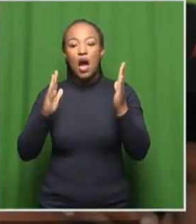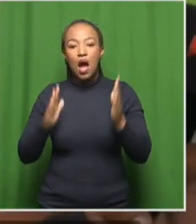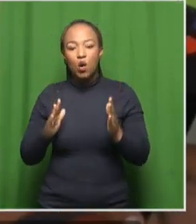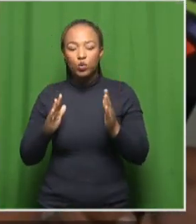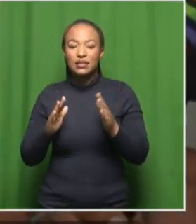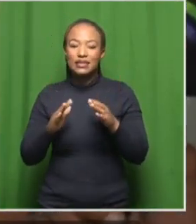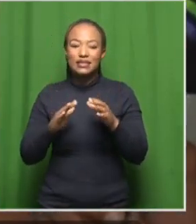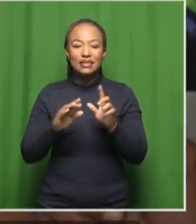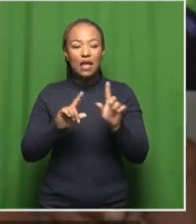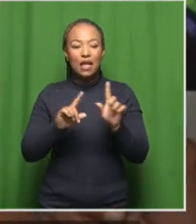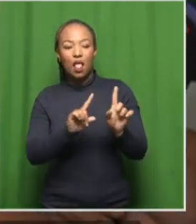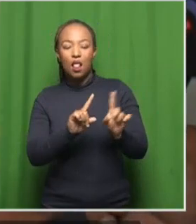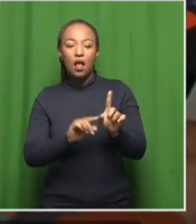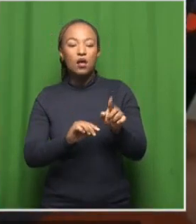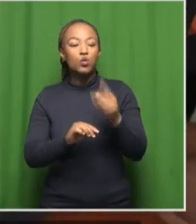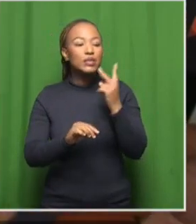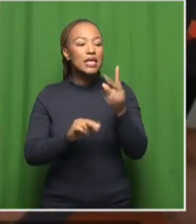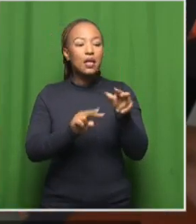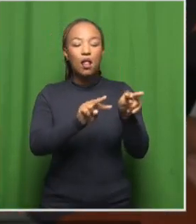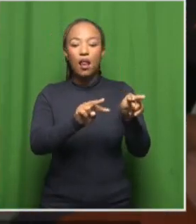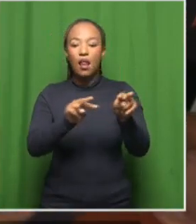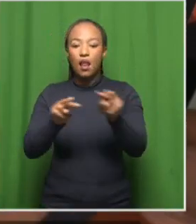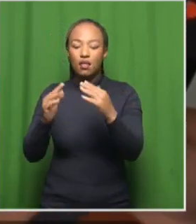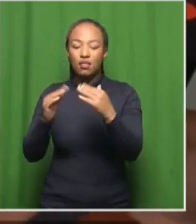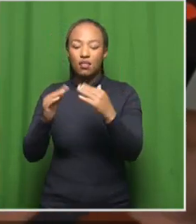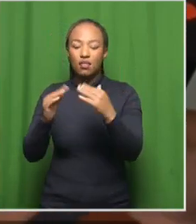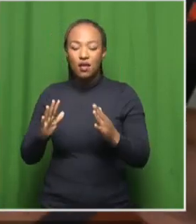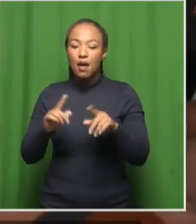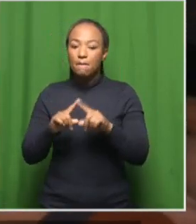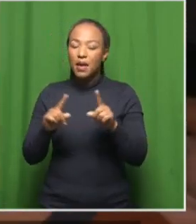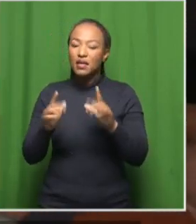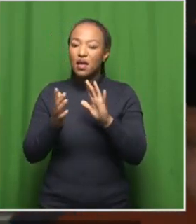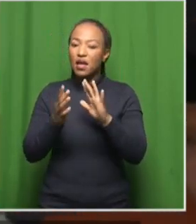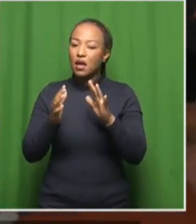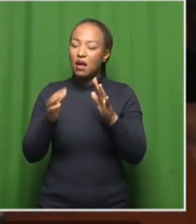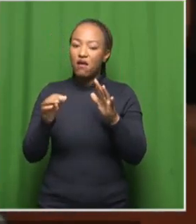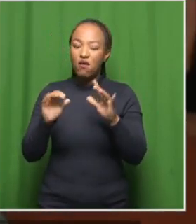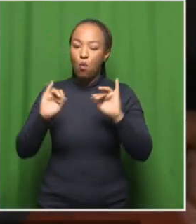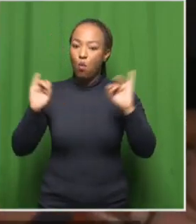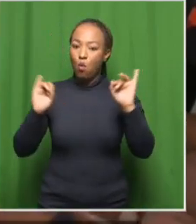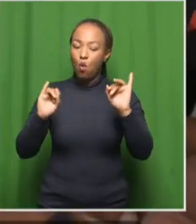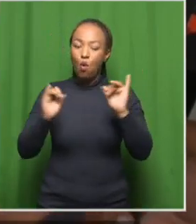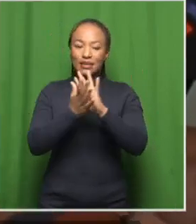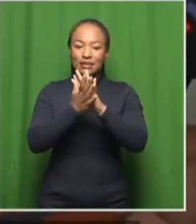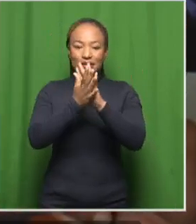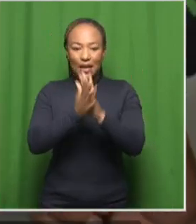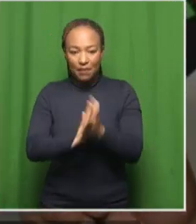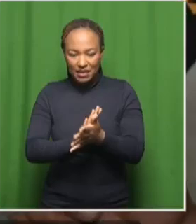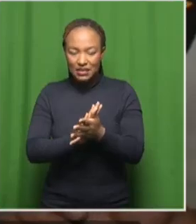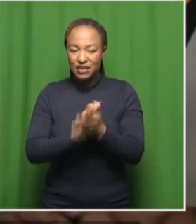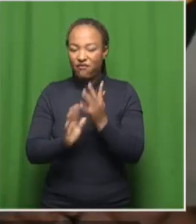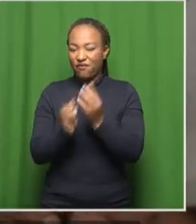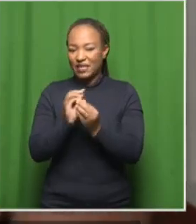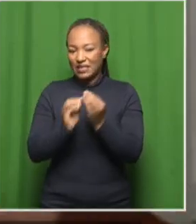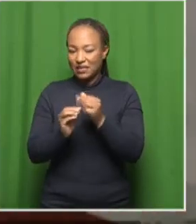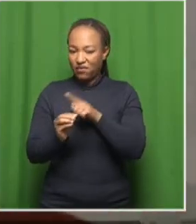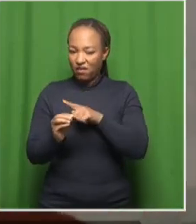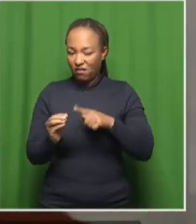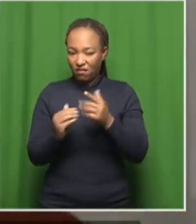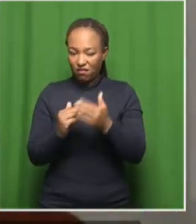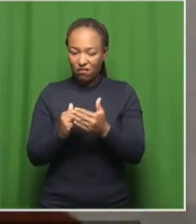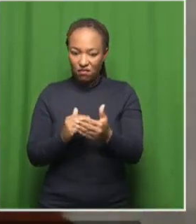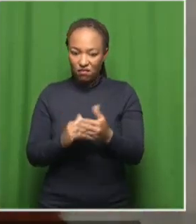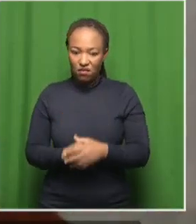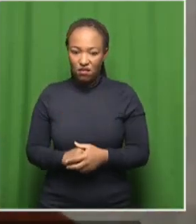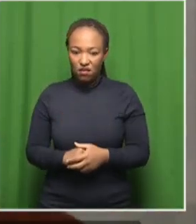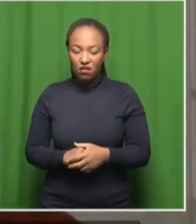damage of the water that came in? What parts of your house have been completely damaged that is going to probably take a long time, if at all, to repair again? It's